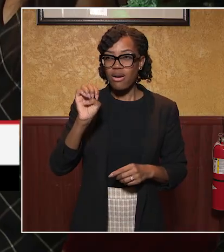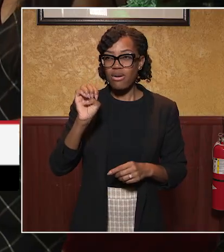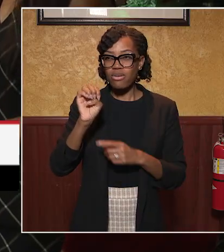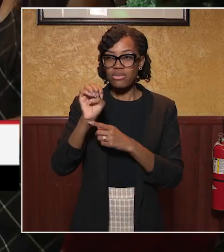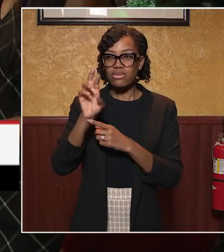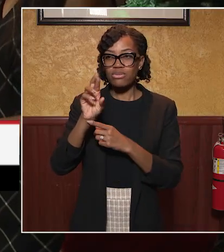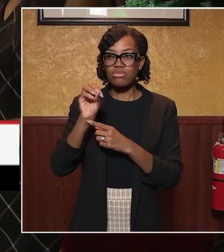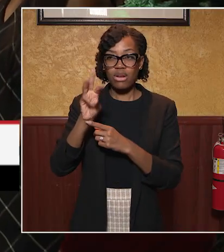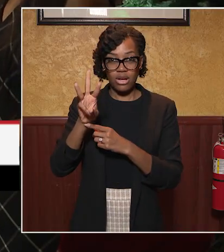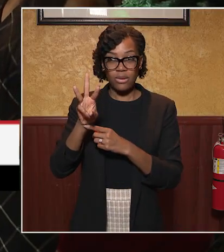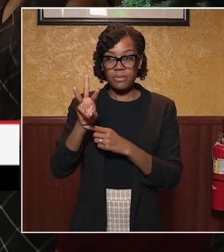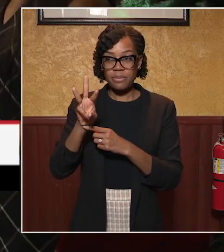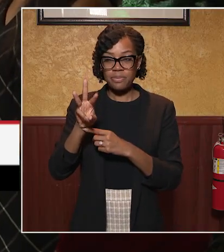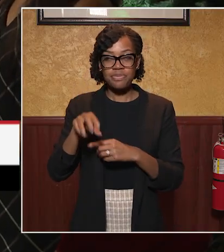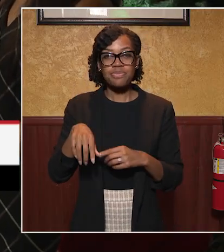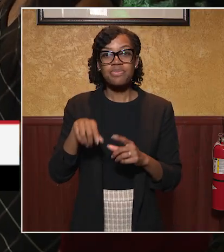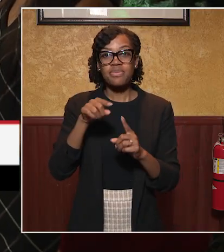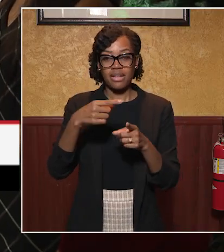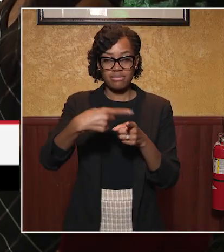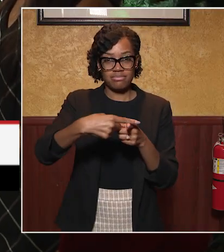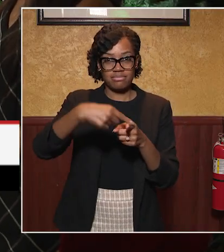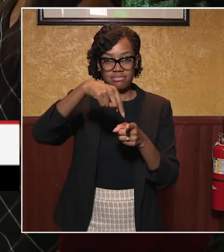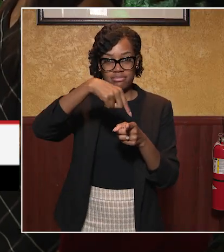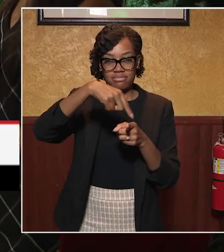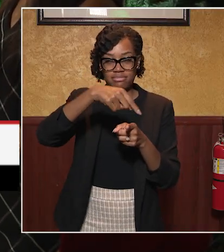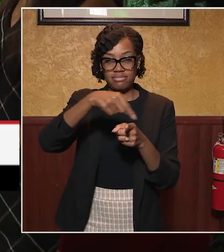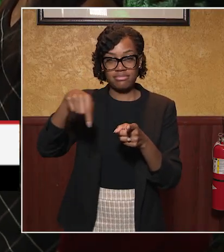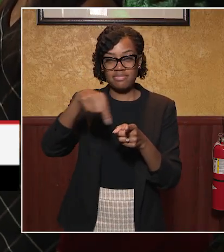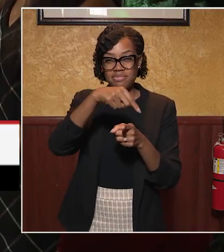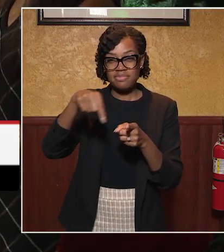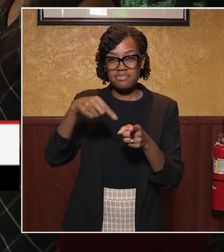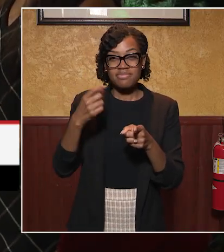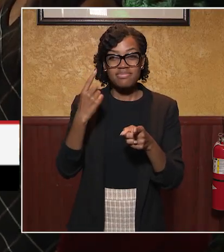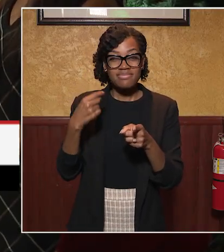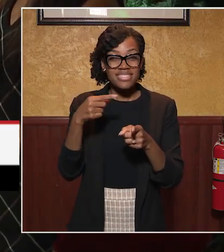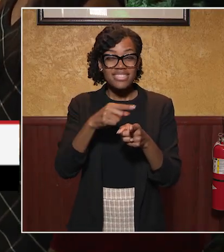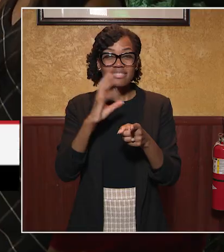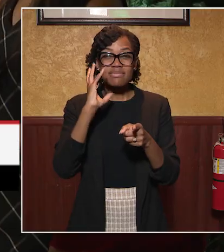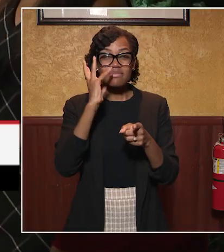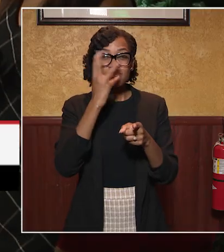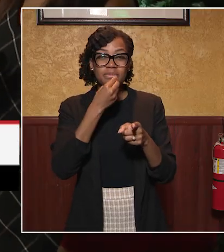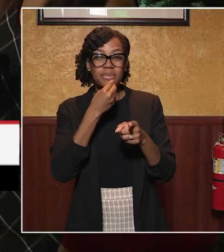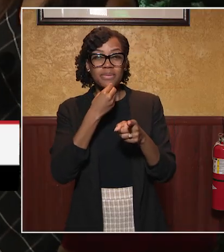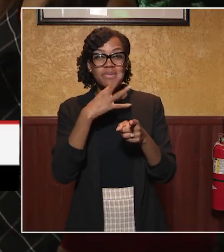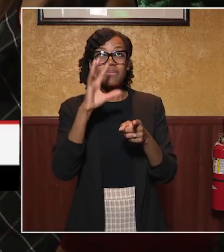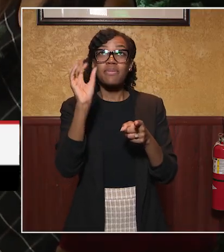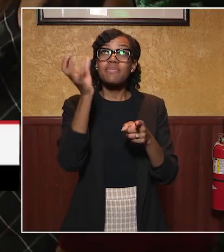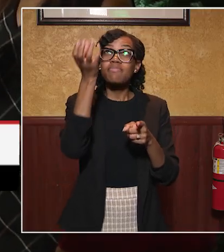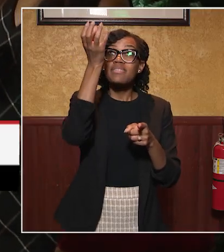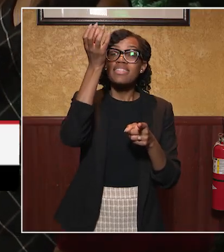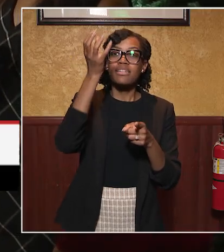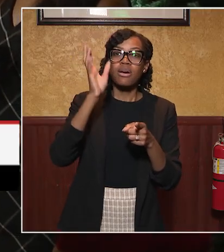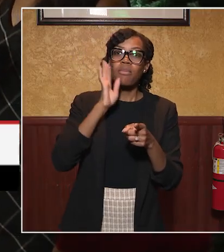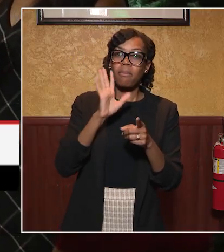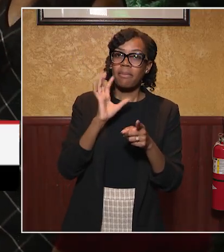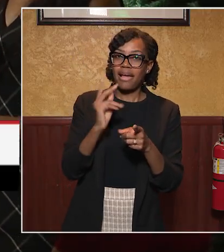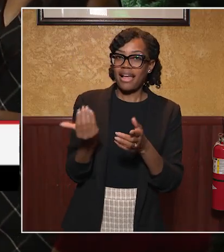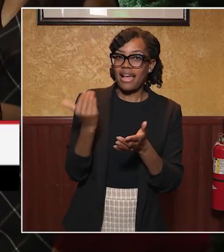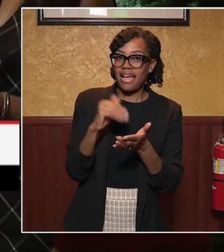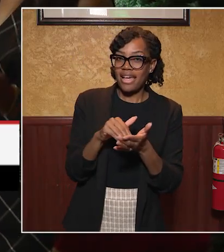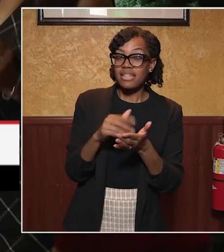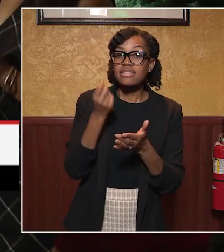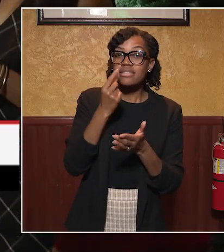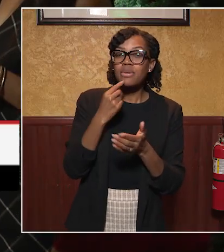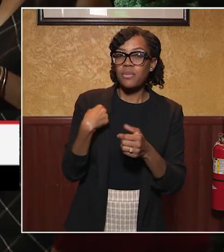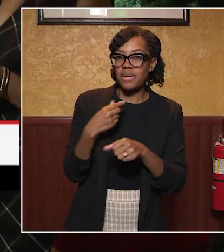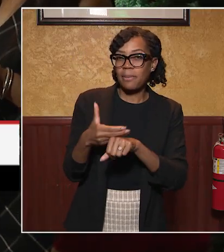activation. Mei Lee is the artist designer behind this impeccable piece. It's coming back with some new enhancements this year, and I'm